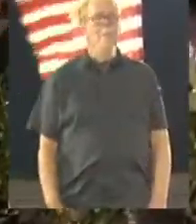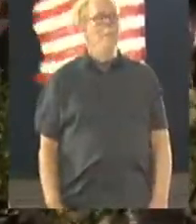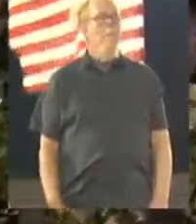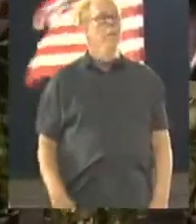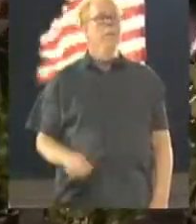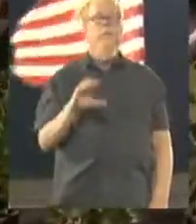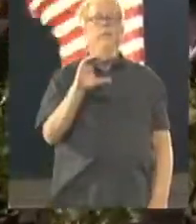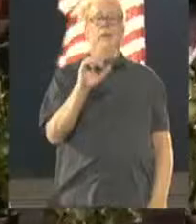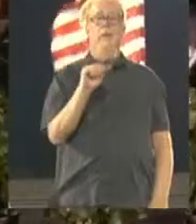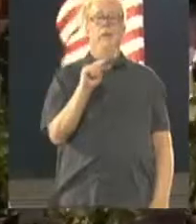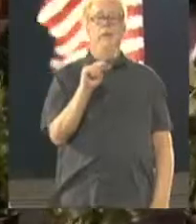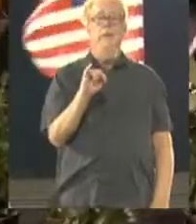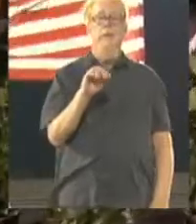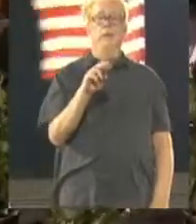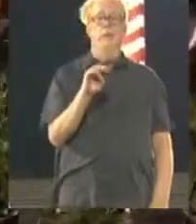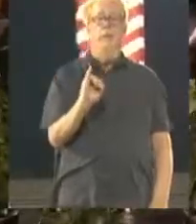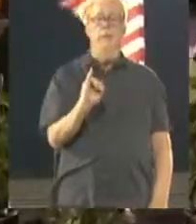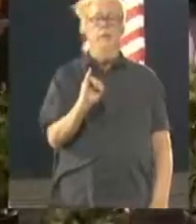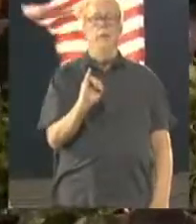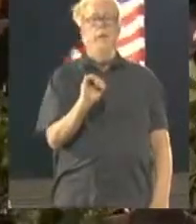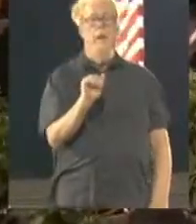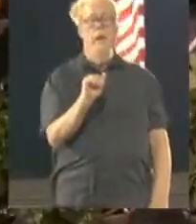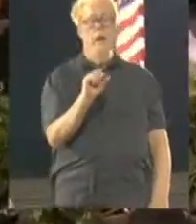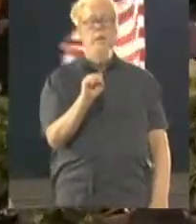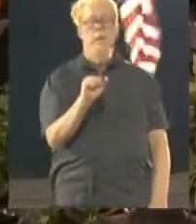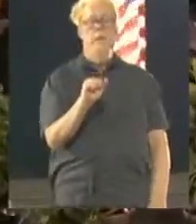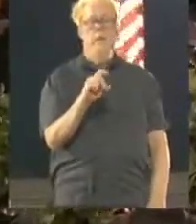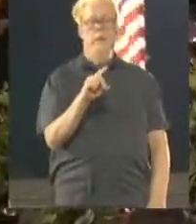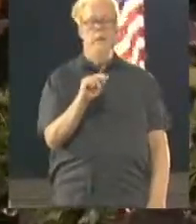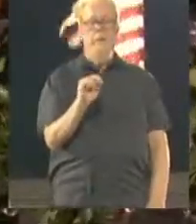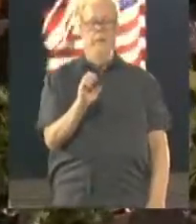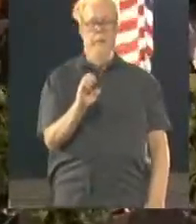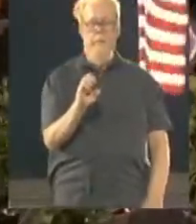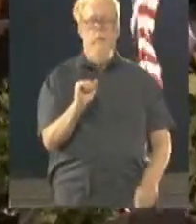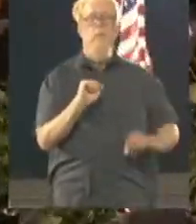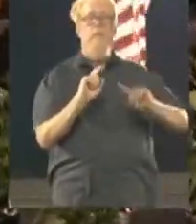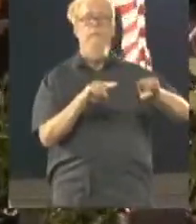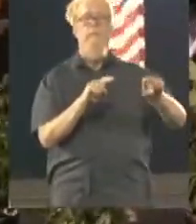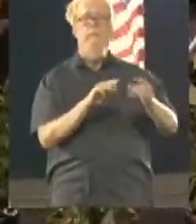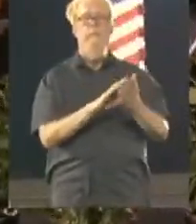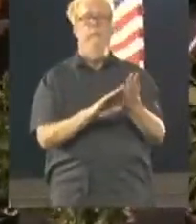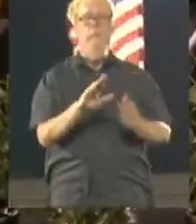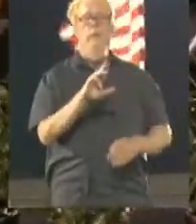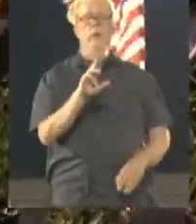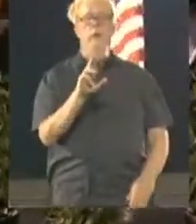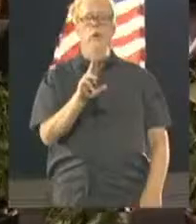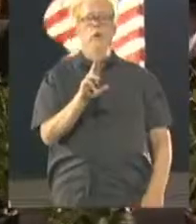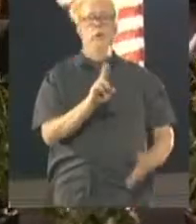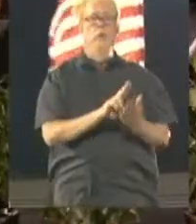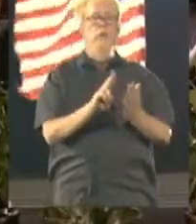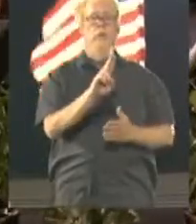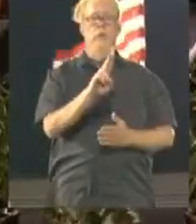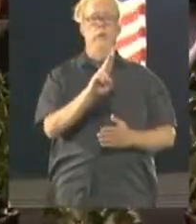Kateri Leona Arzate will be attending University of Texas at Arlington.